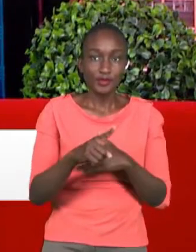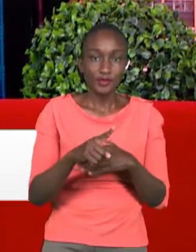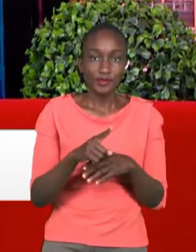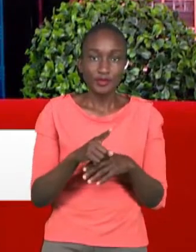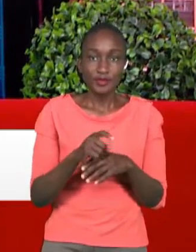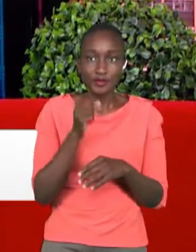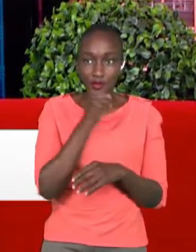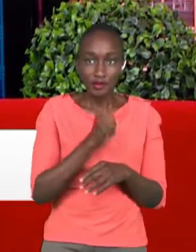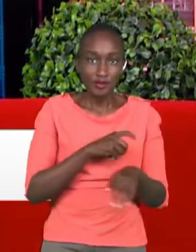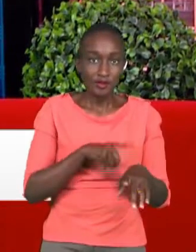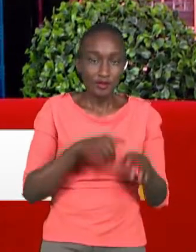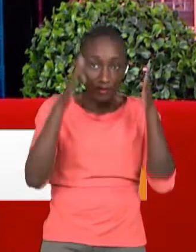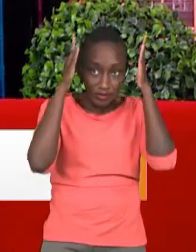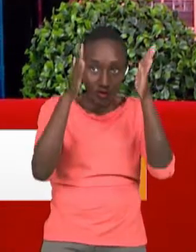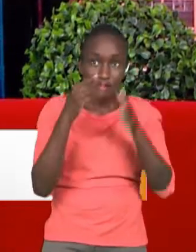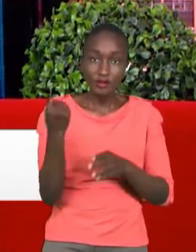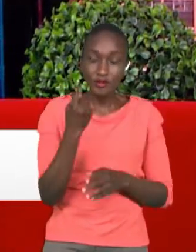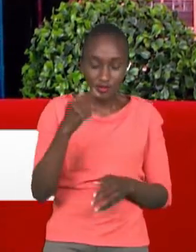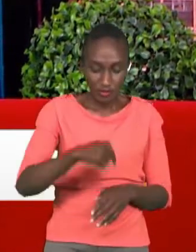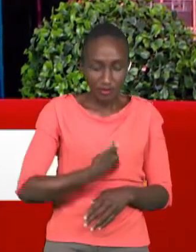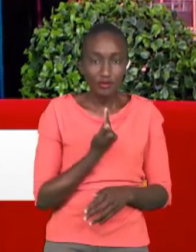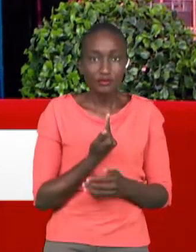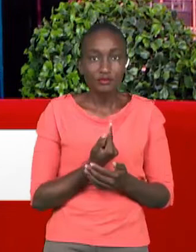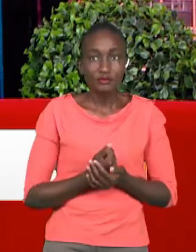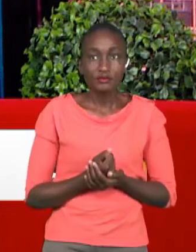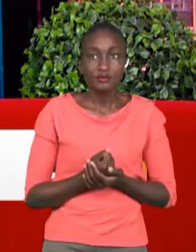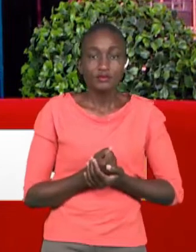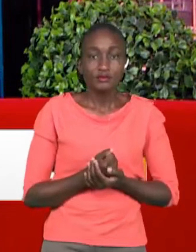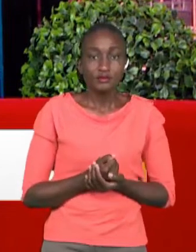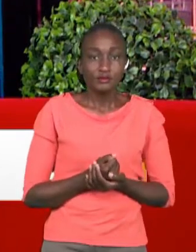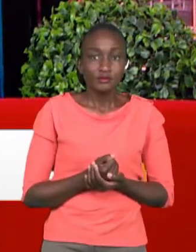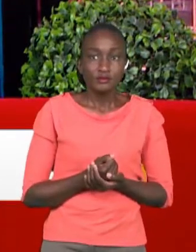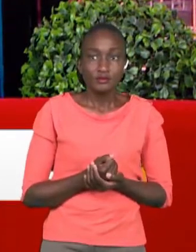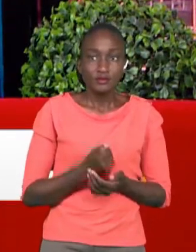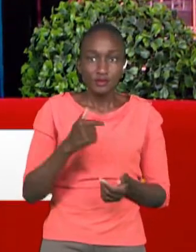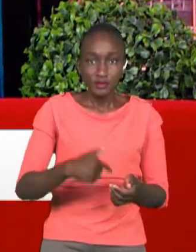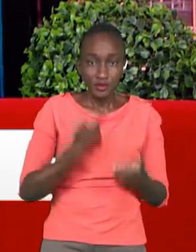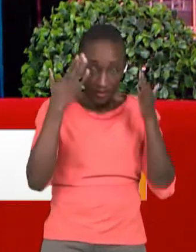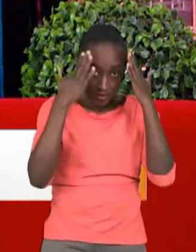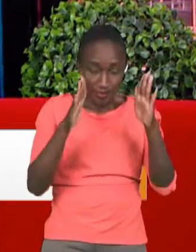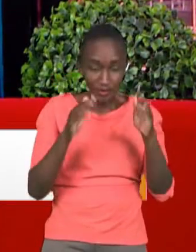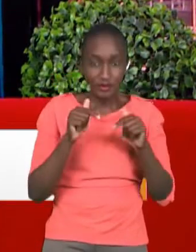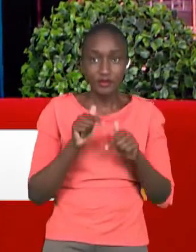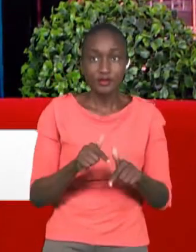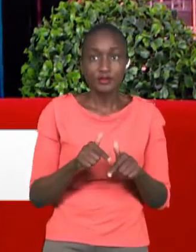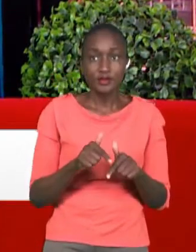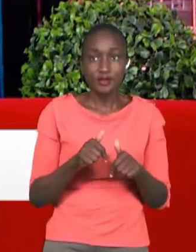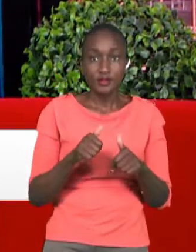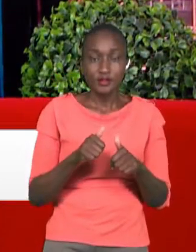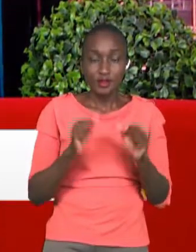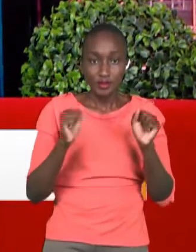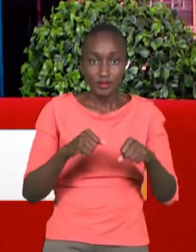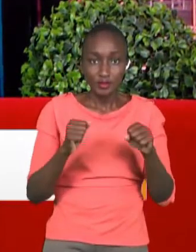posture, and you are focusing only at yourself. Yeah. Okay. So self-awareness is there that I can do this.